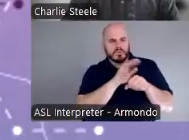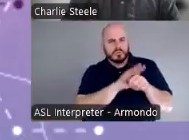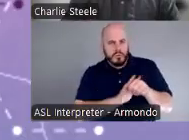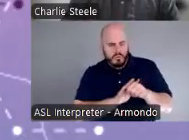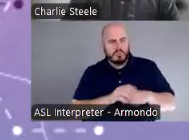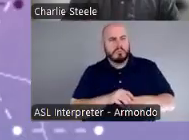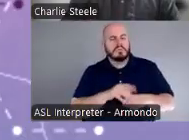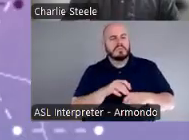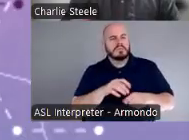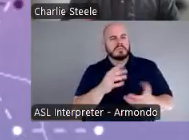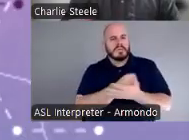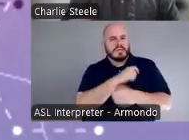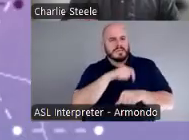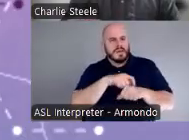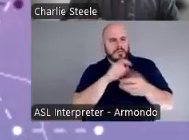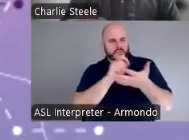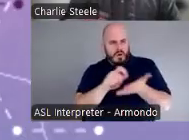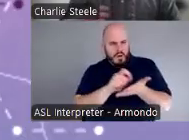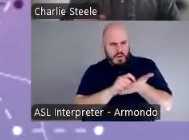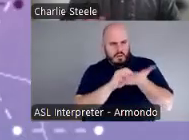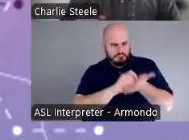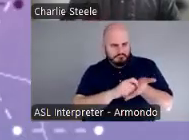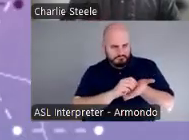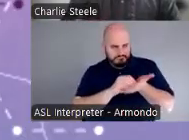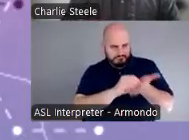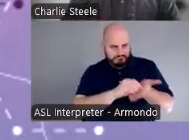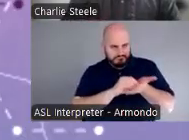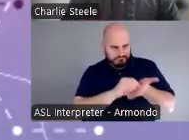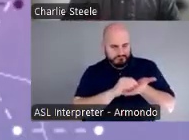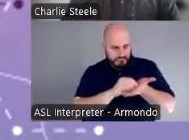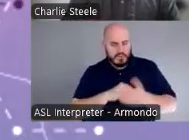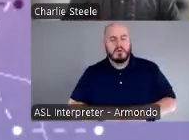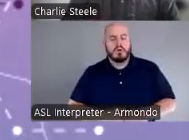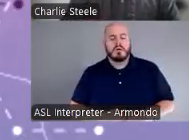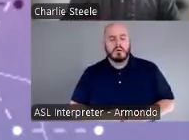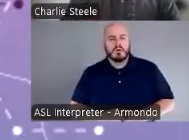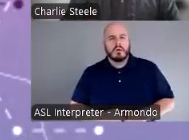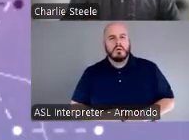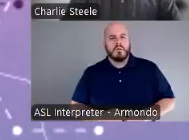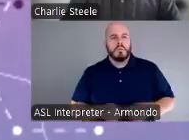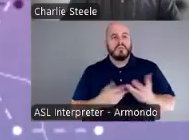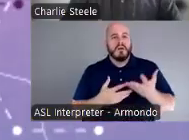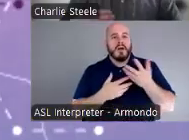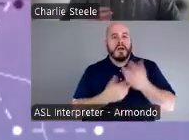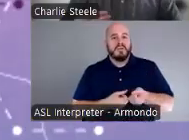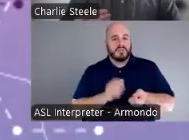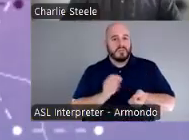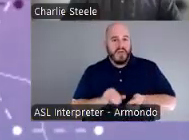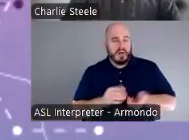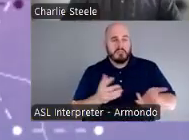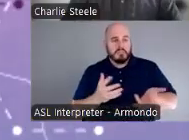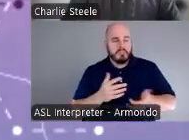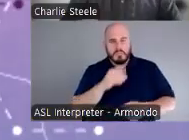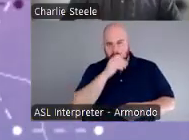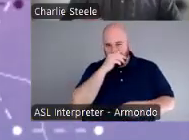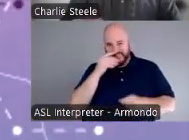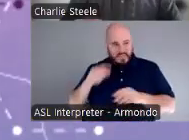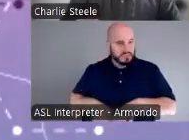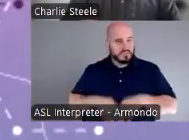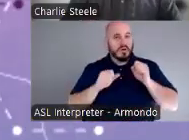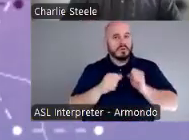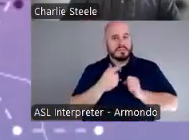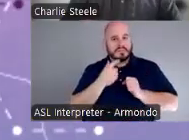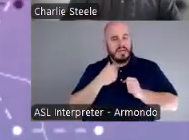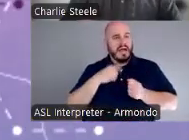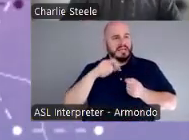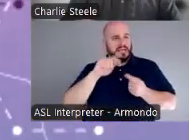to write things down. And so what gives me confidence in that is, taking charge and being